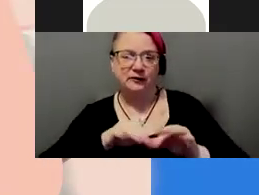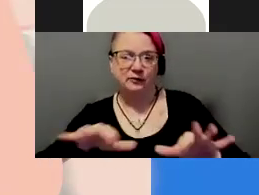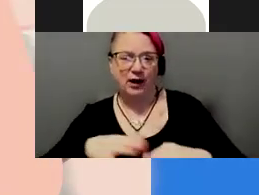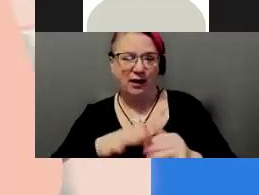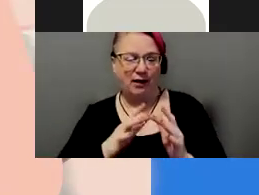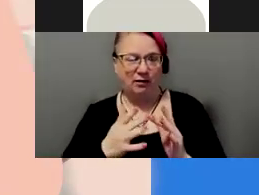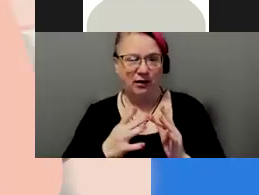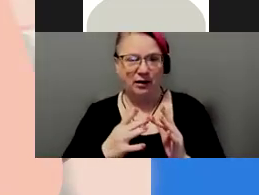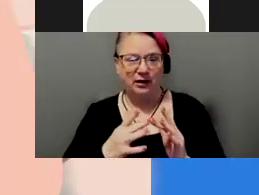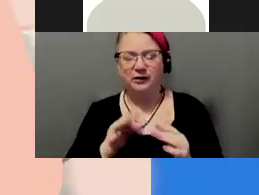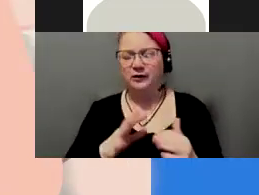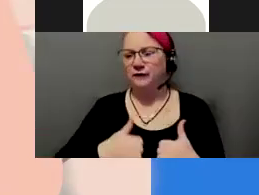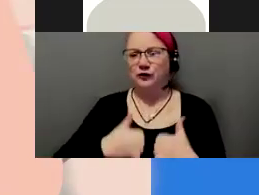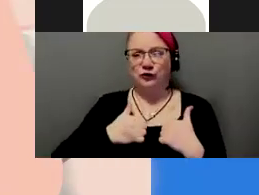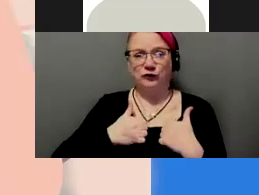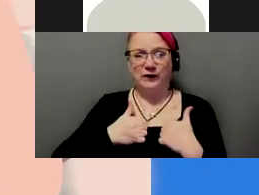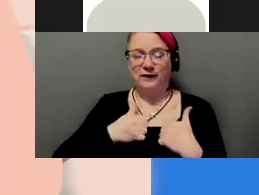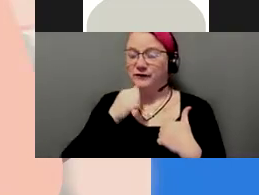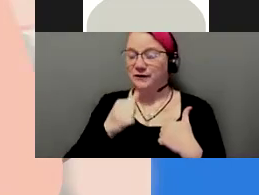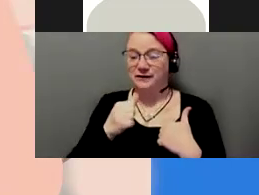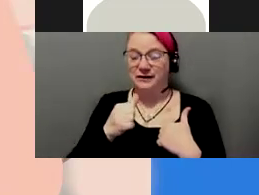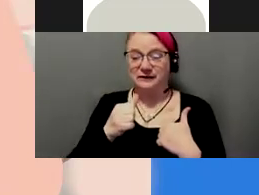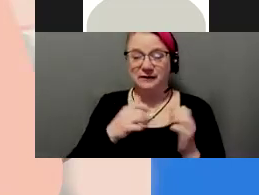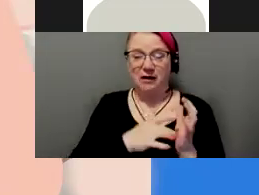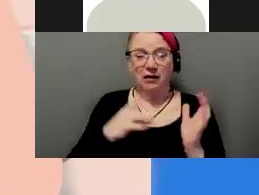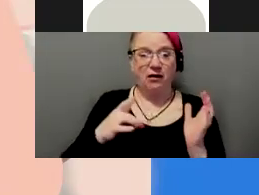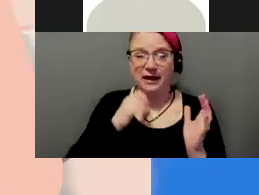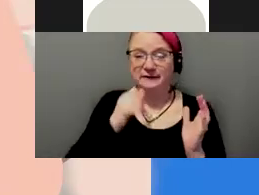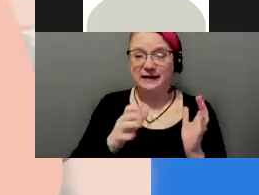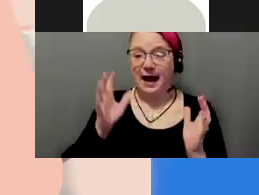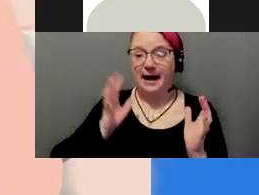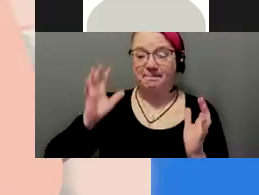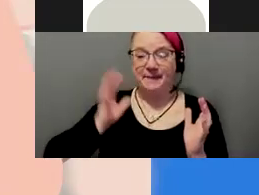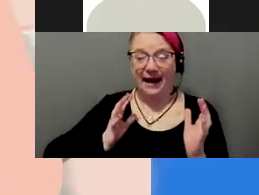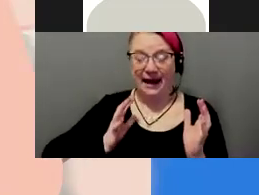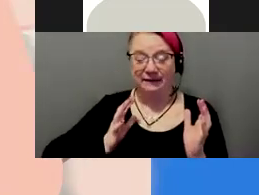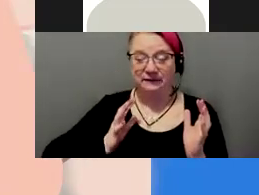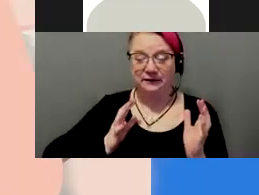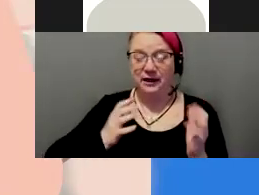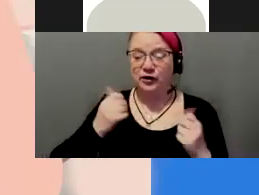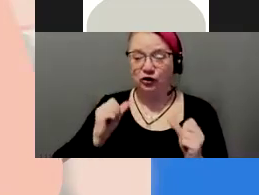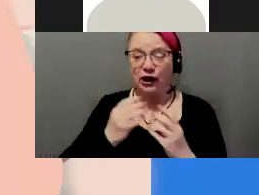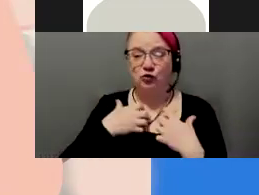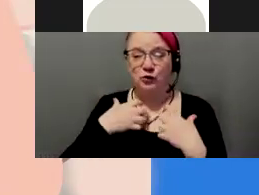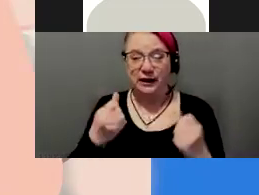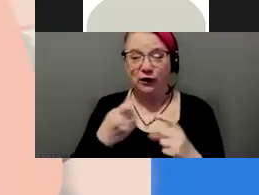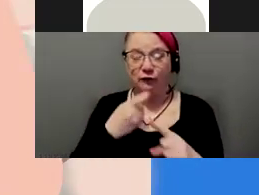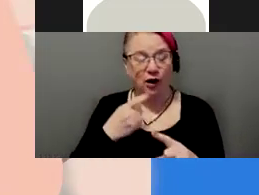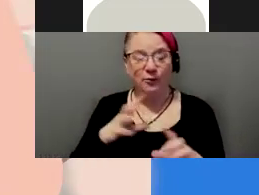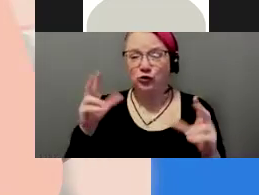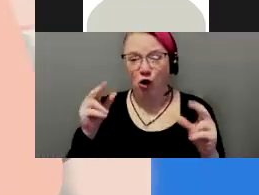these survivors, this abuse is not a past event that they are trying to heal from. It's active abuse that they are trying to cope